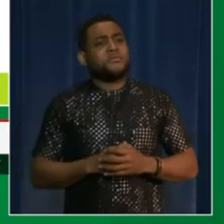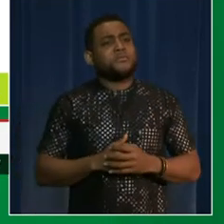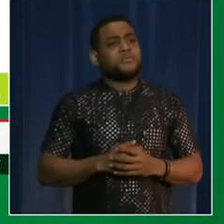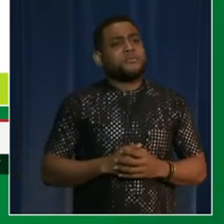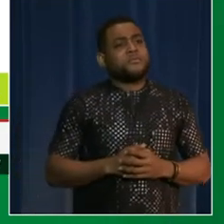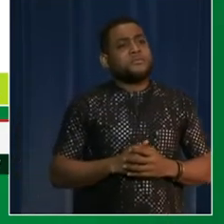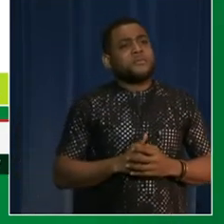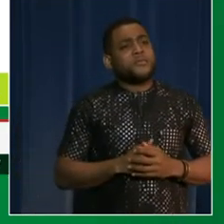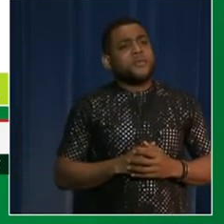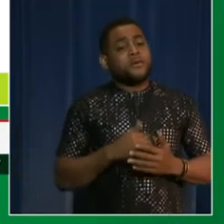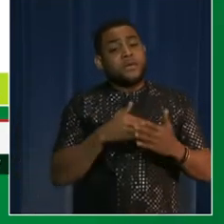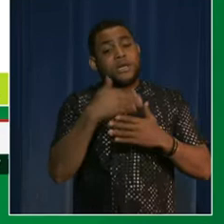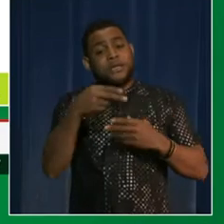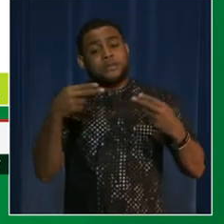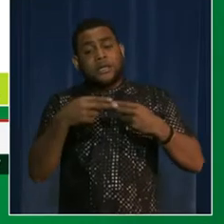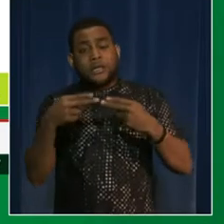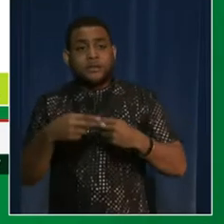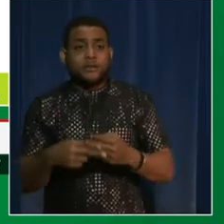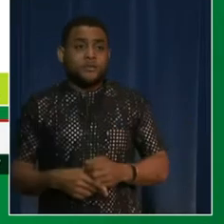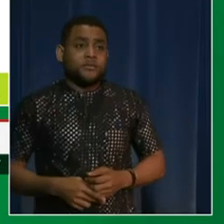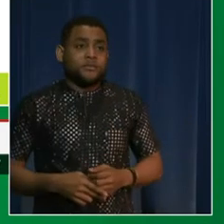Next slide, please.